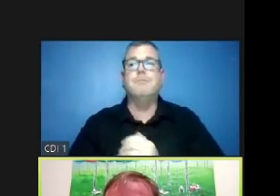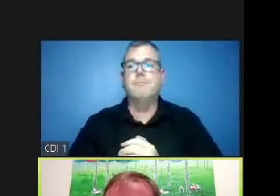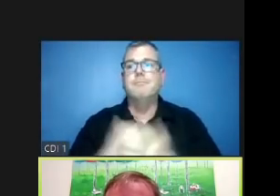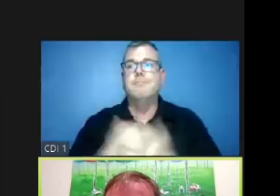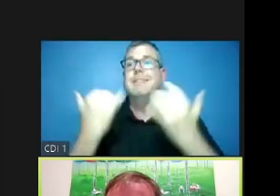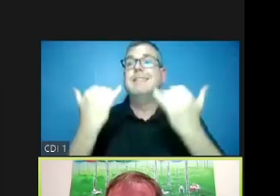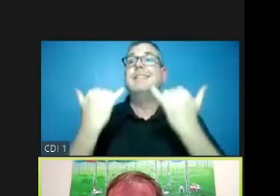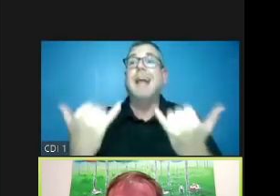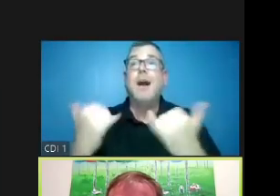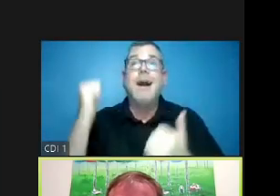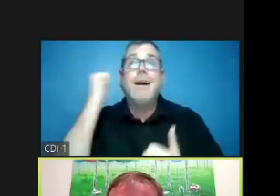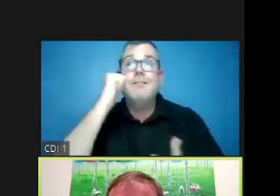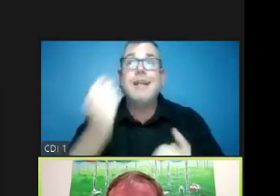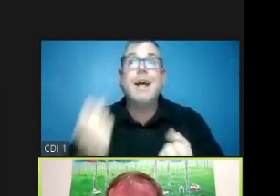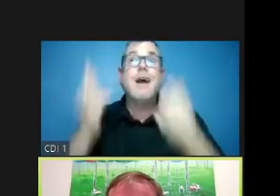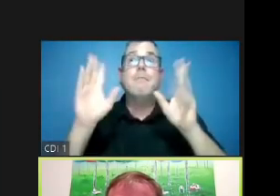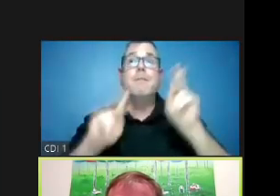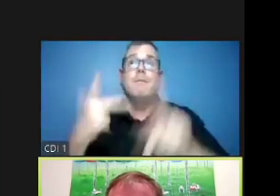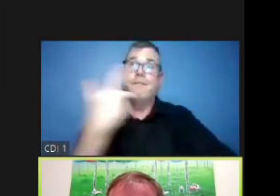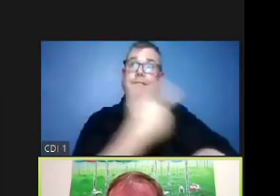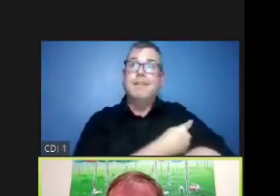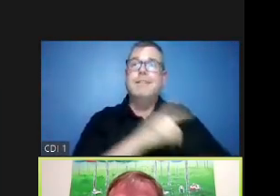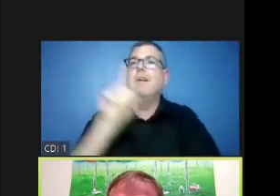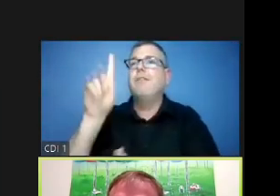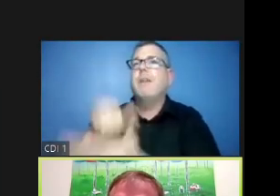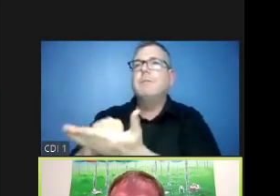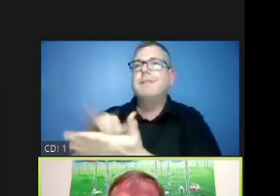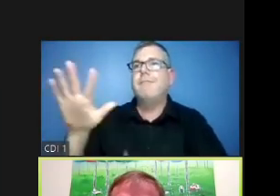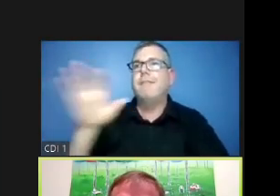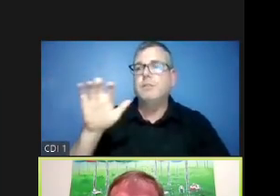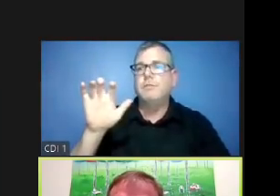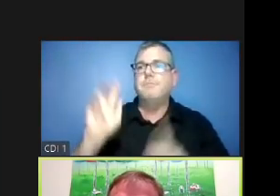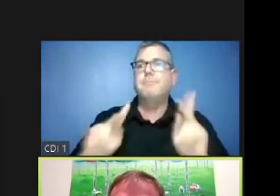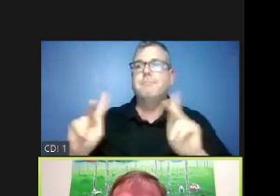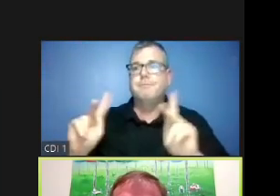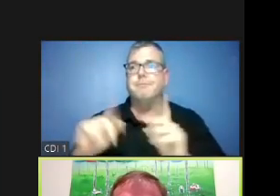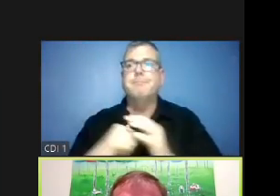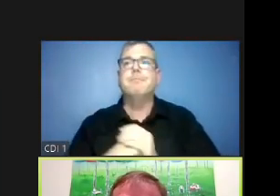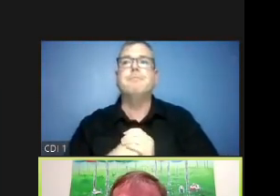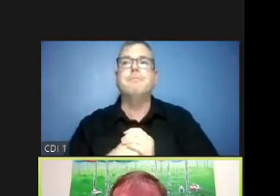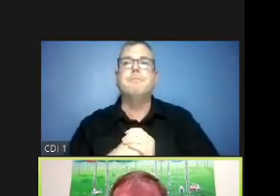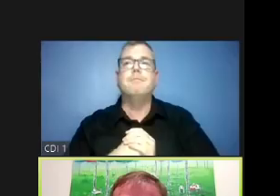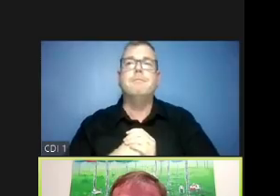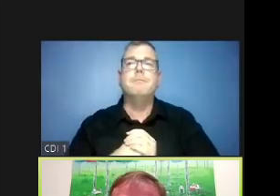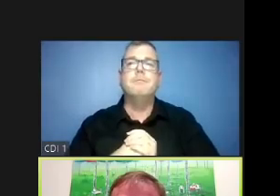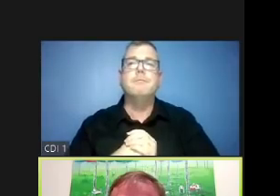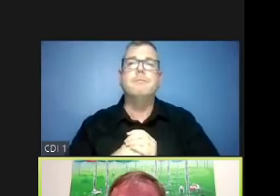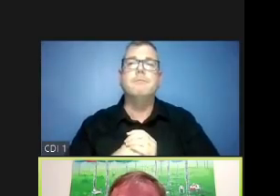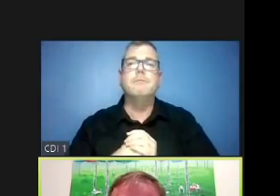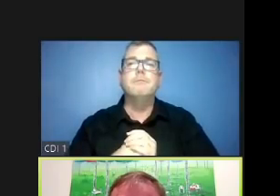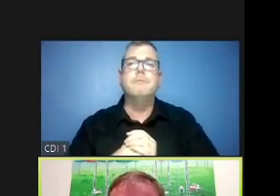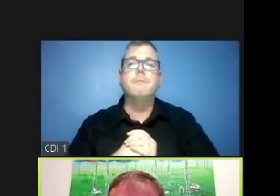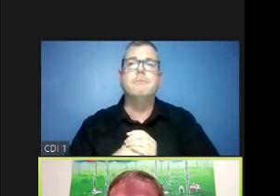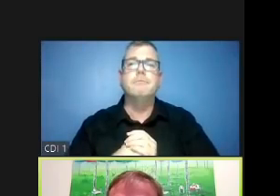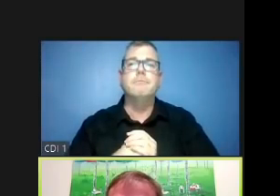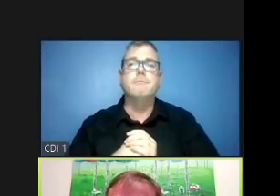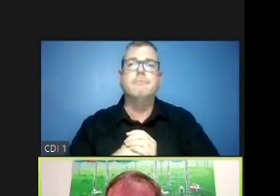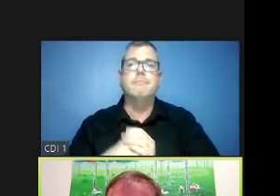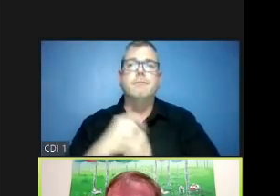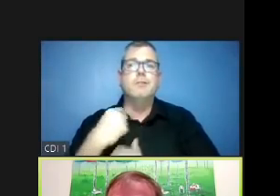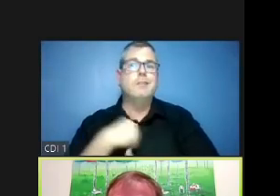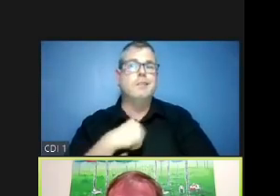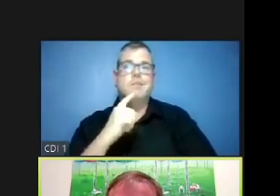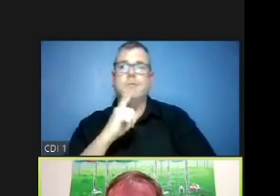Marin County. And we vaccinate in pace with the supply that we receive. So every Wednesday,